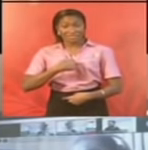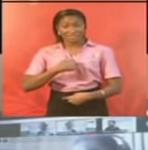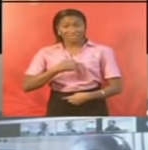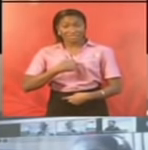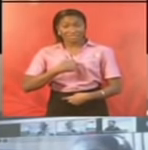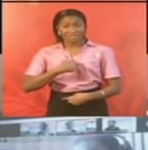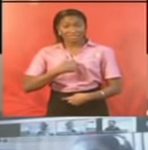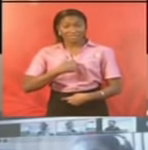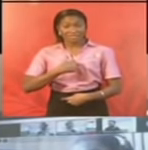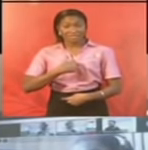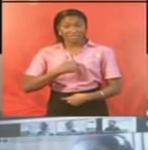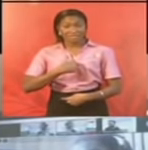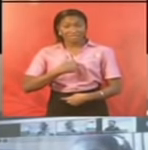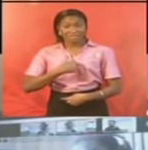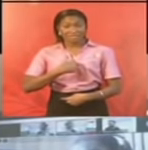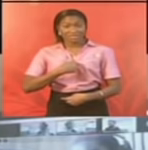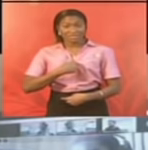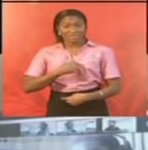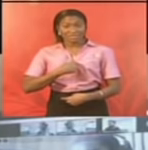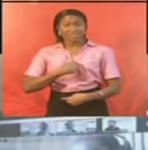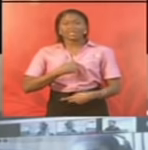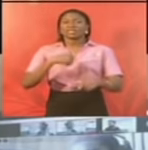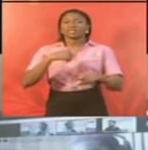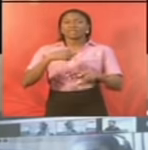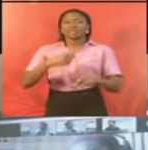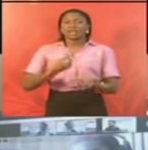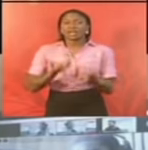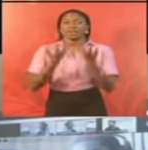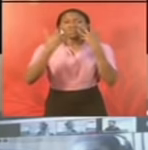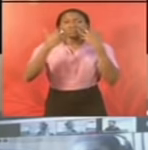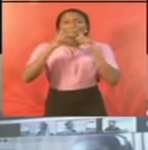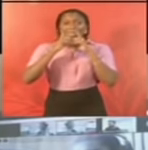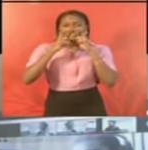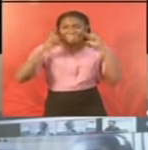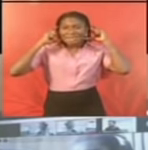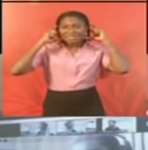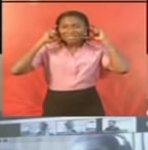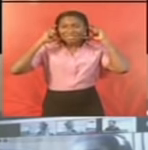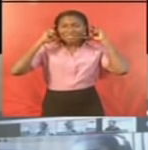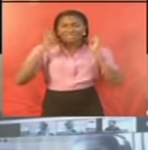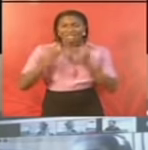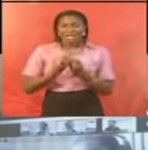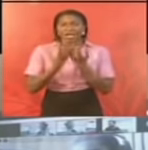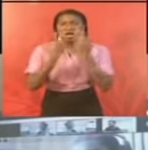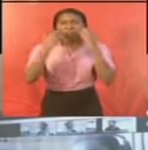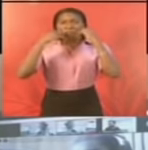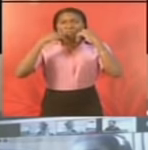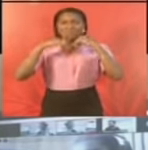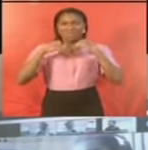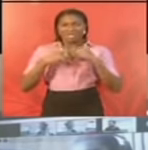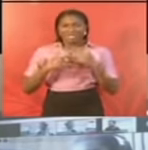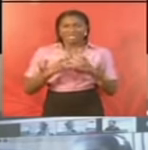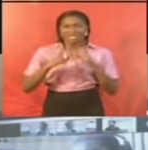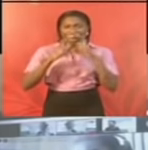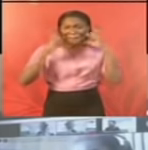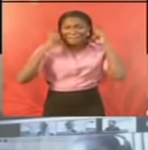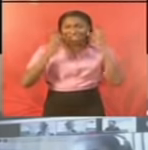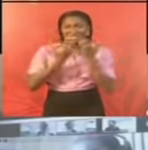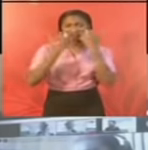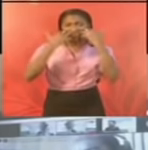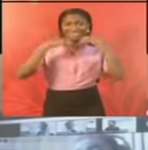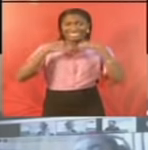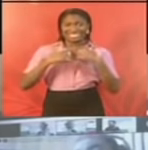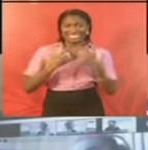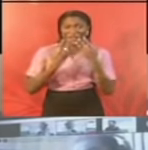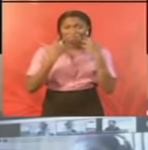almost continuous breathing in of carbon dioxide and not enough oxygen intake with face coverings, which has